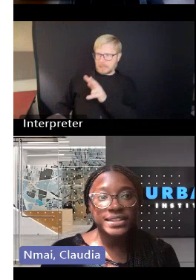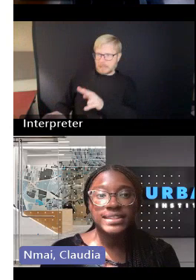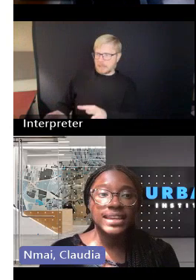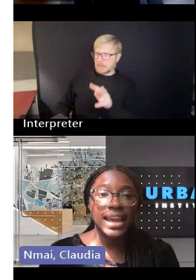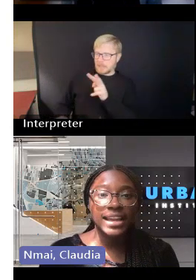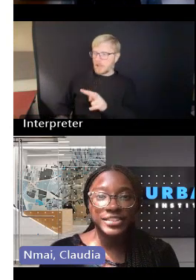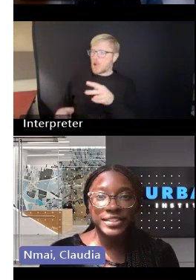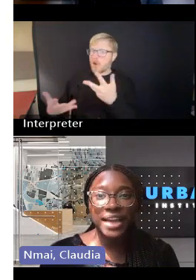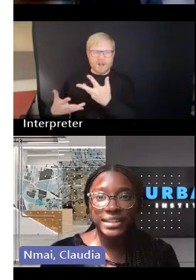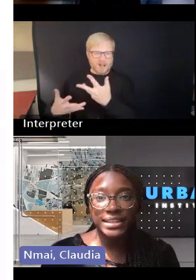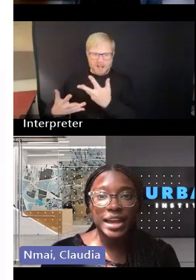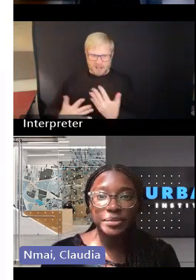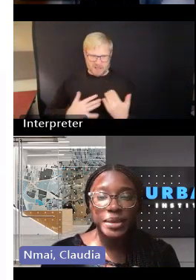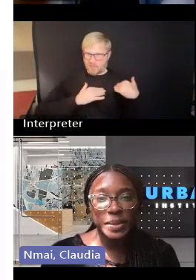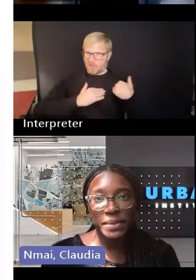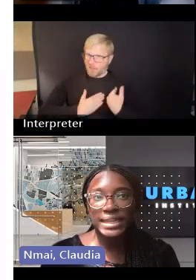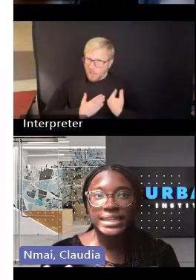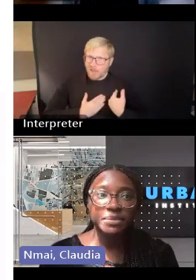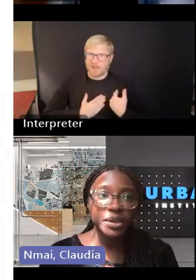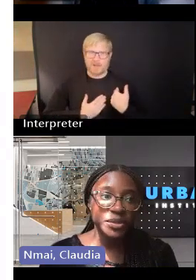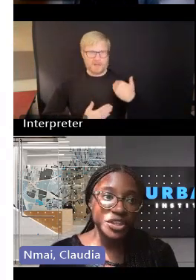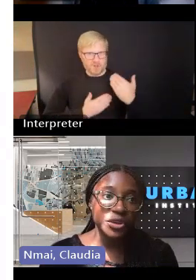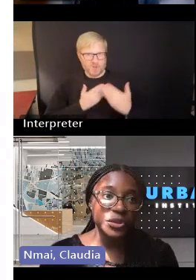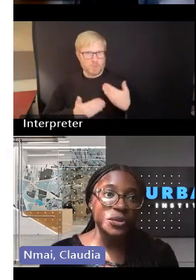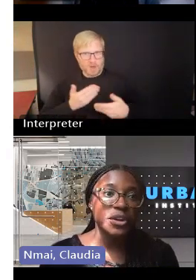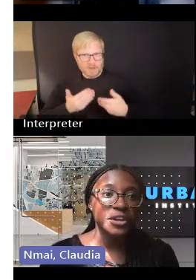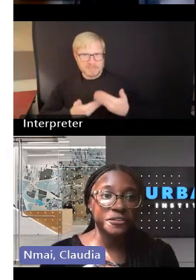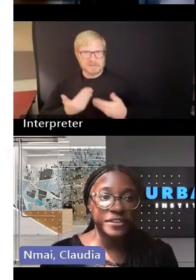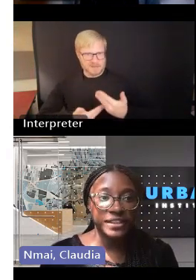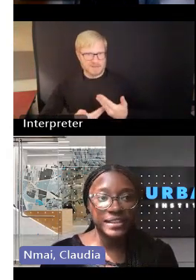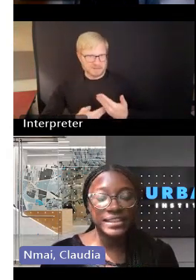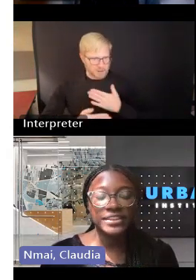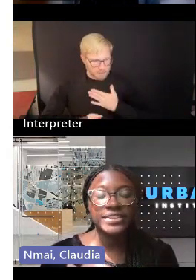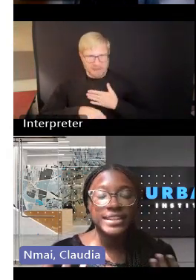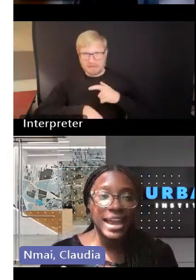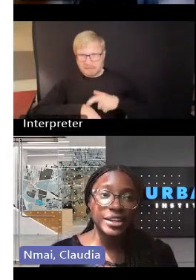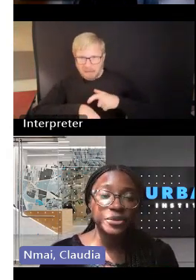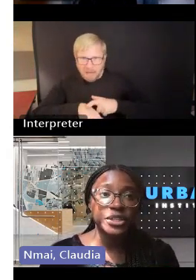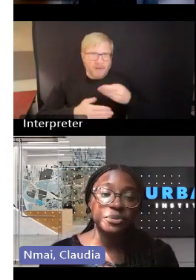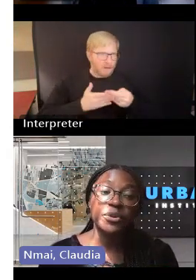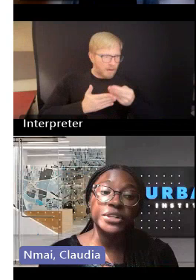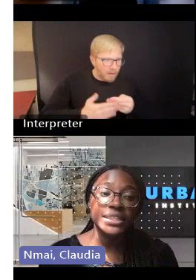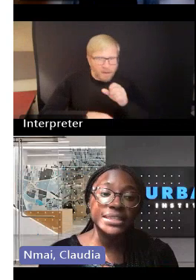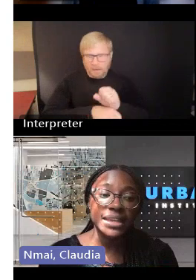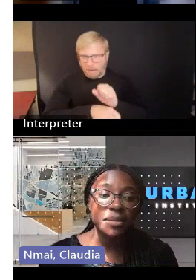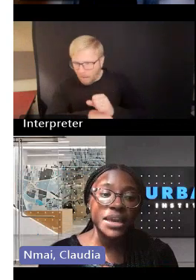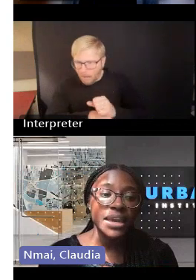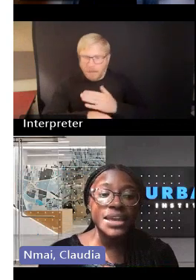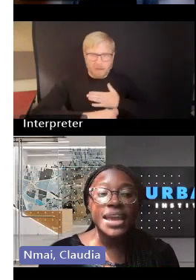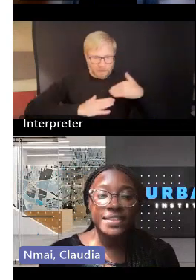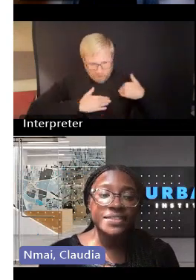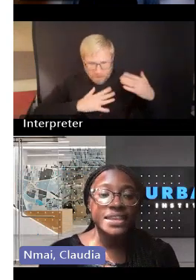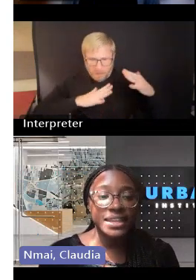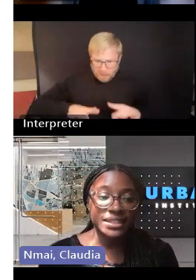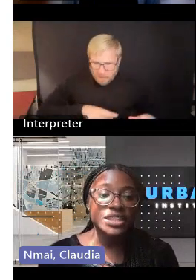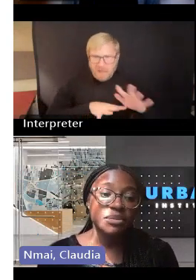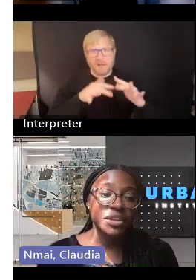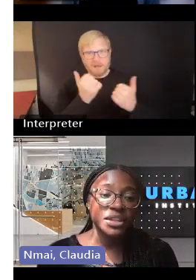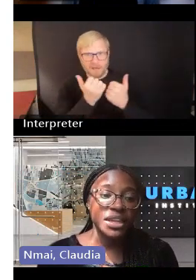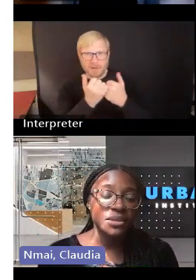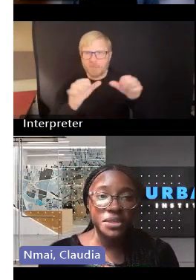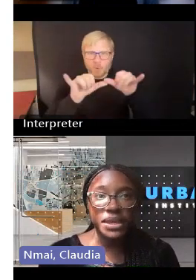burden of the process, again, just having the time and the money to be able to go through it, or feeling like there is an adequate support system, and